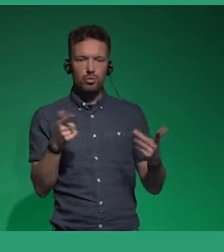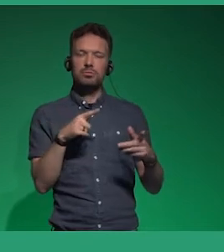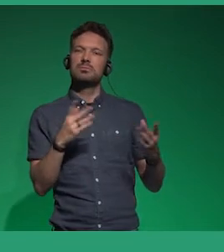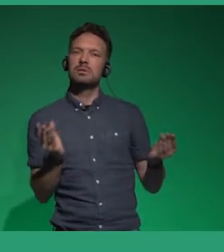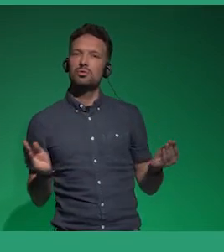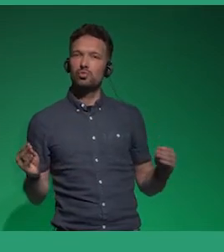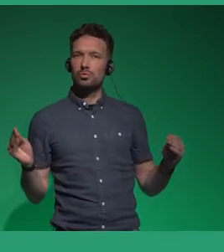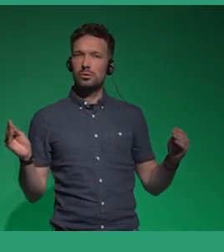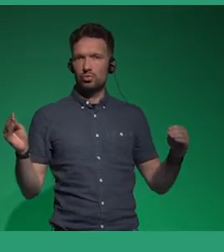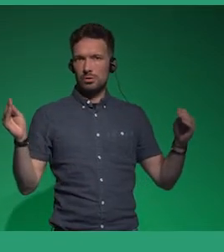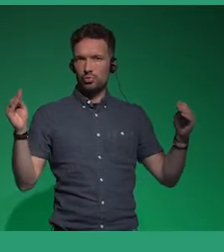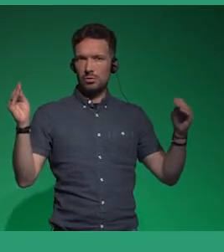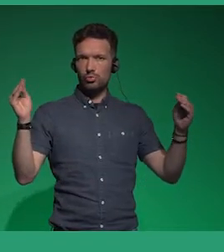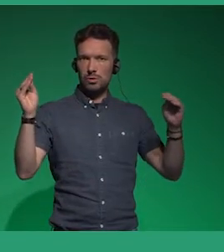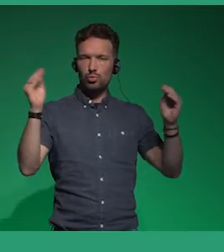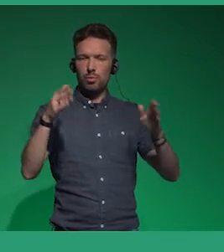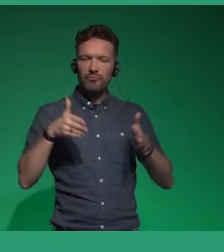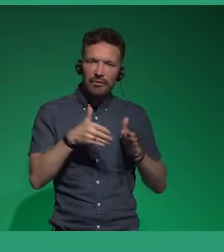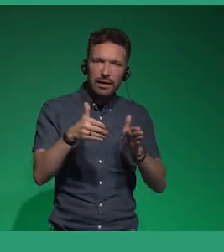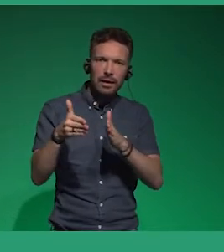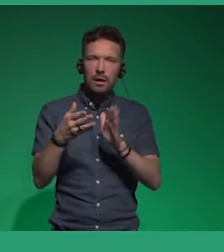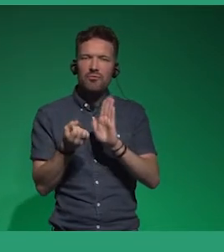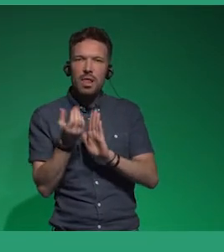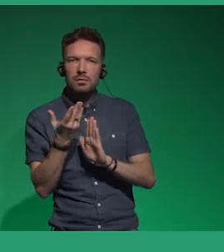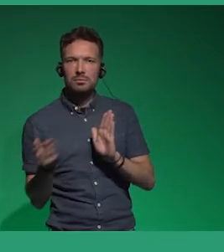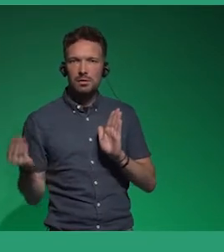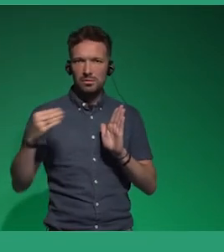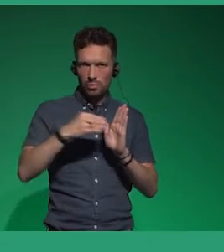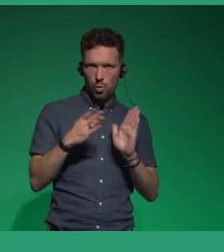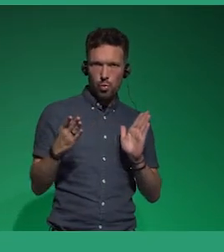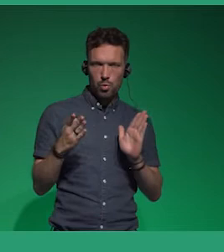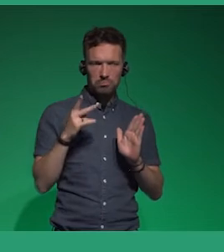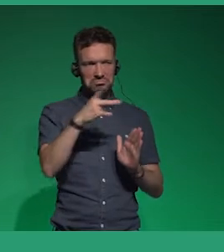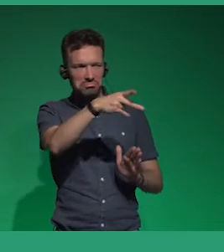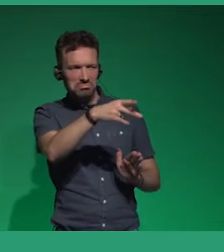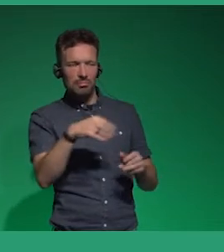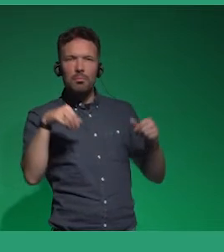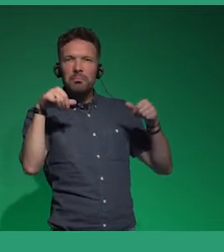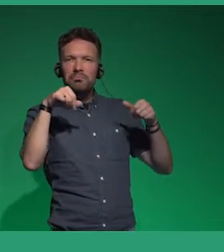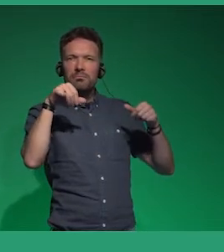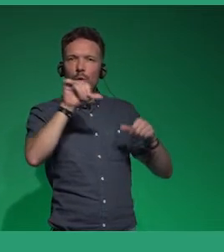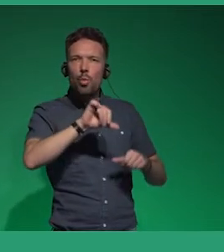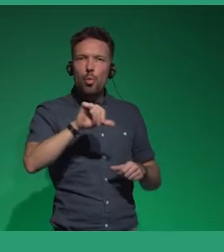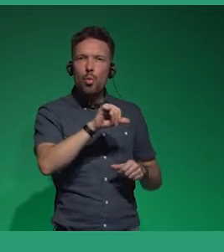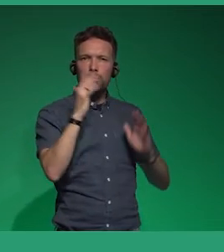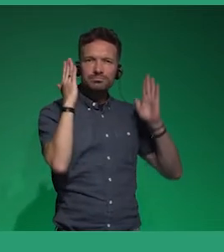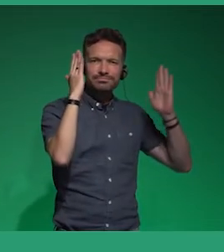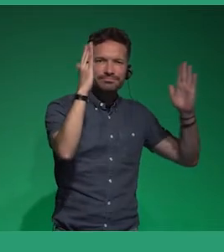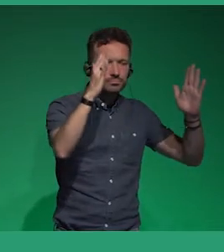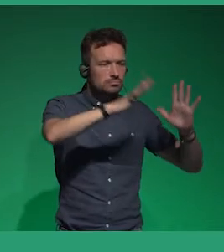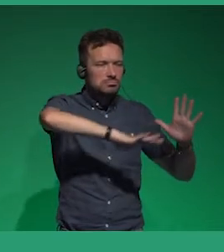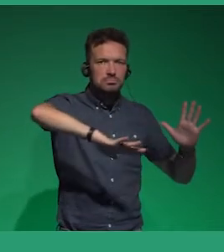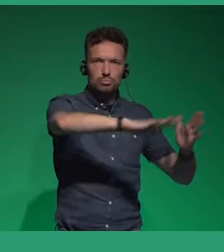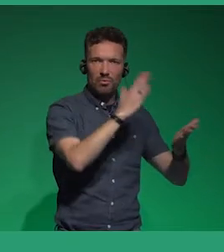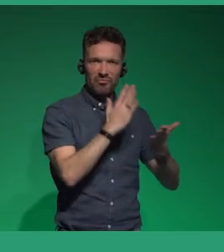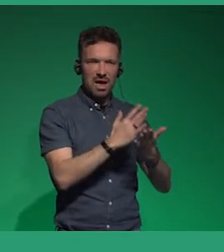ecologically valuable but also economically viable landscapes that serve the community.